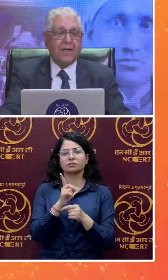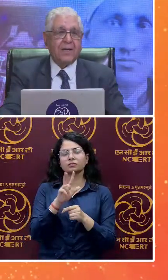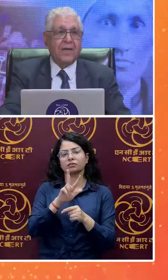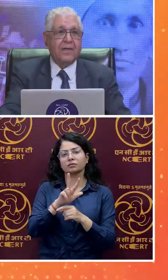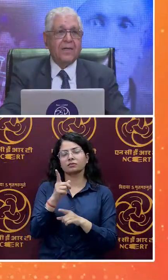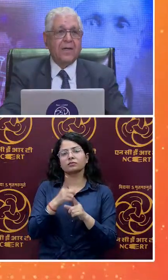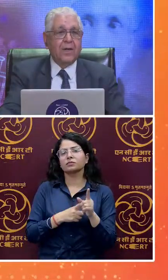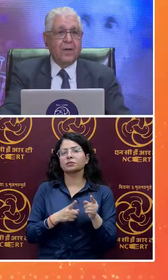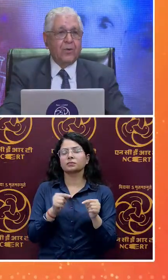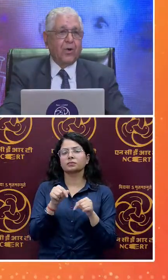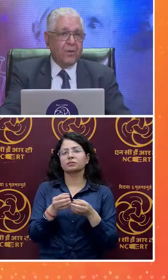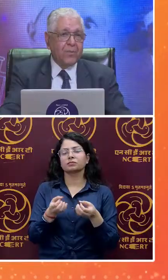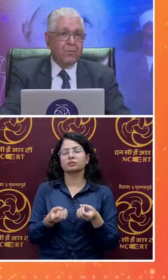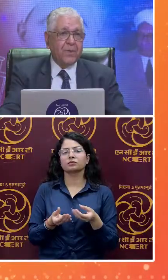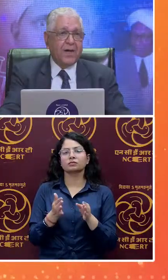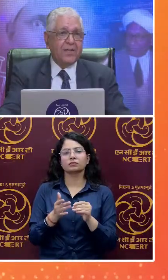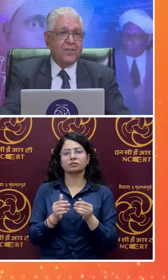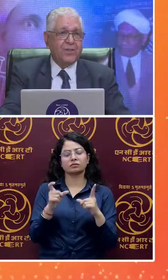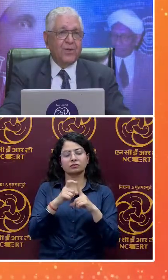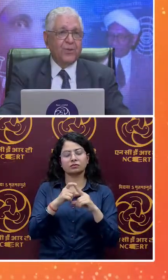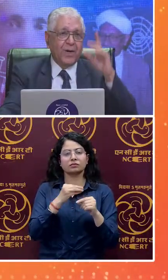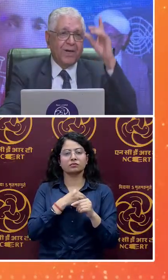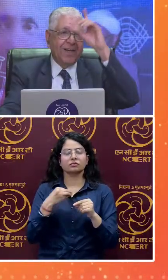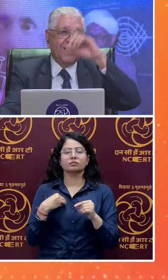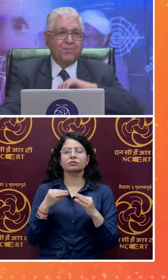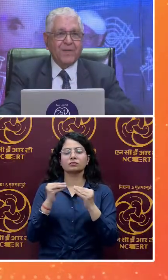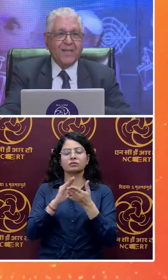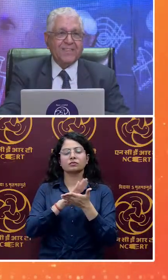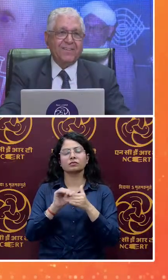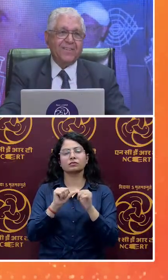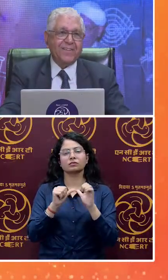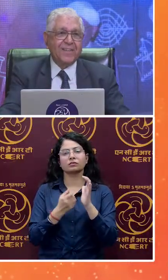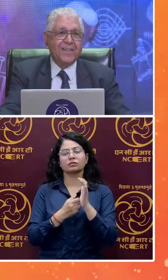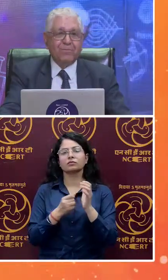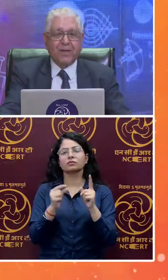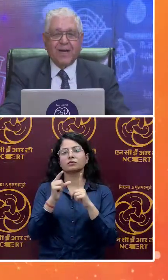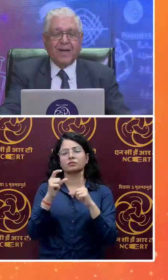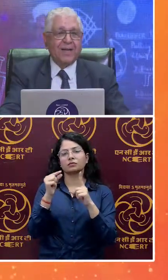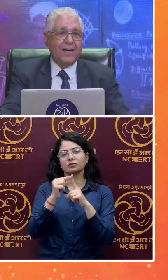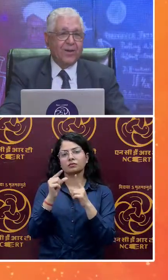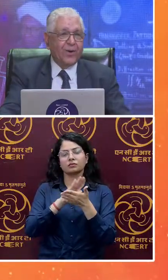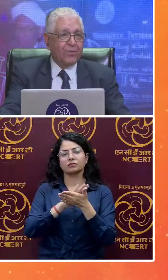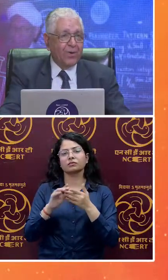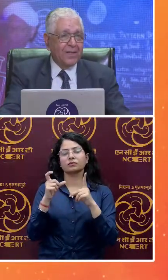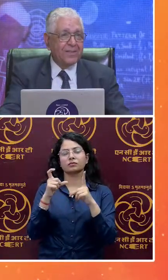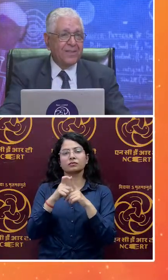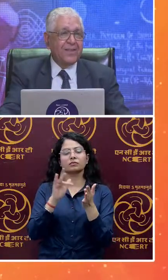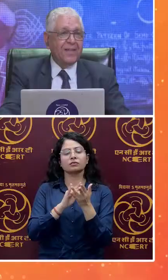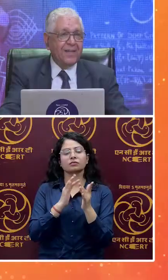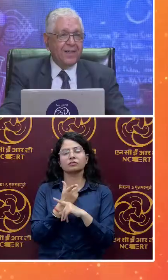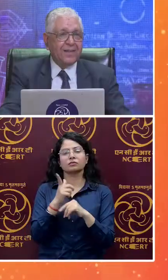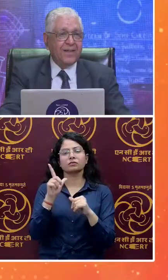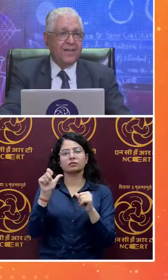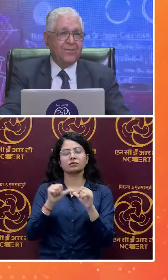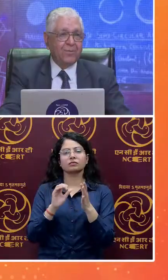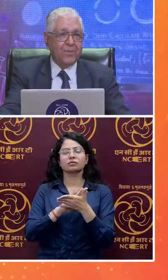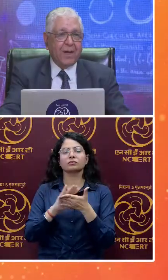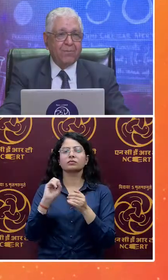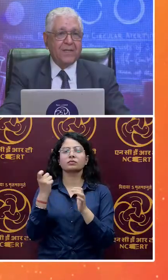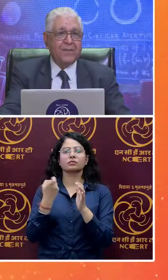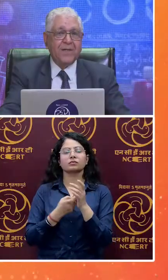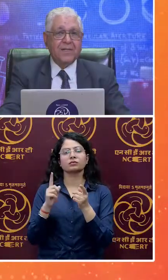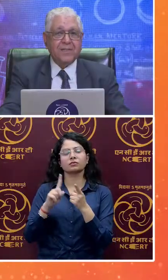had inducted Dr. Brahm Prakash, who had done his PhD with Bhatnagar and Lahore once. He inducted it